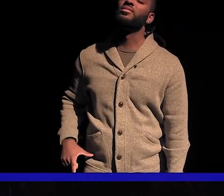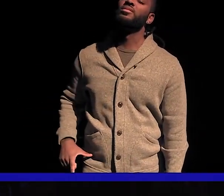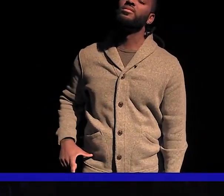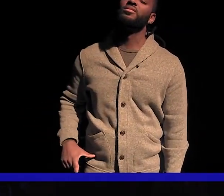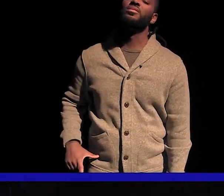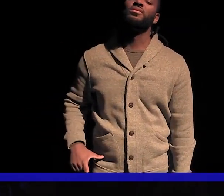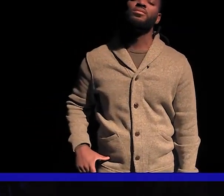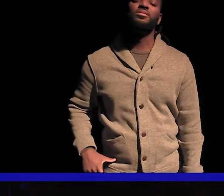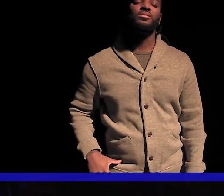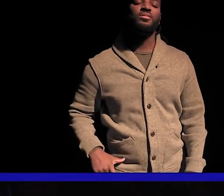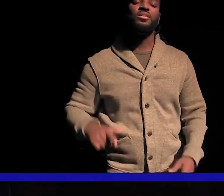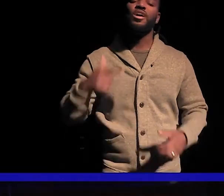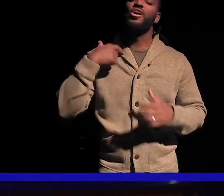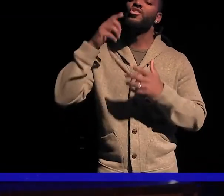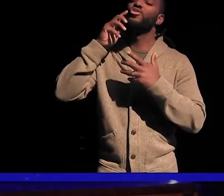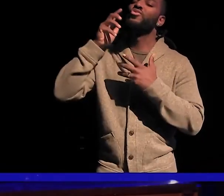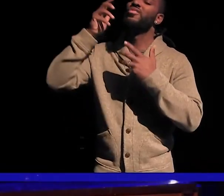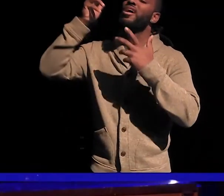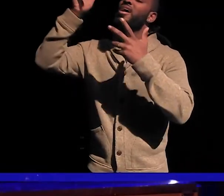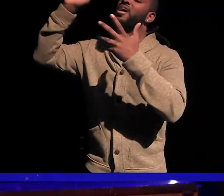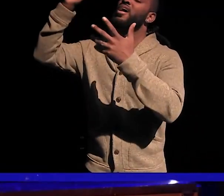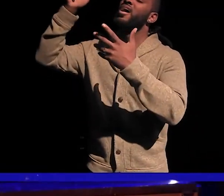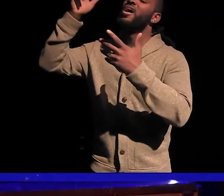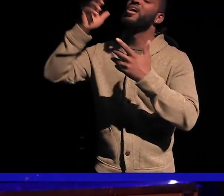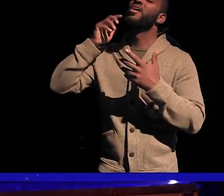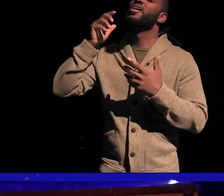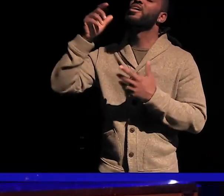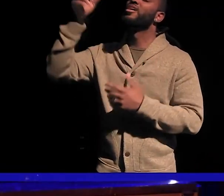Our souls cry out.